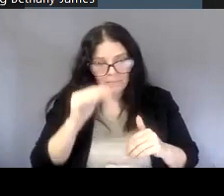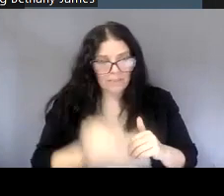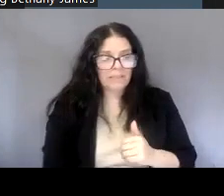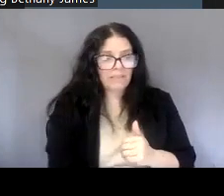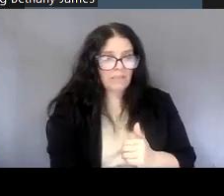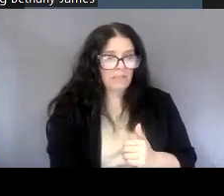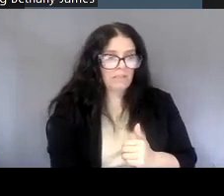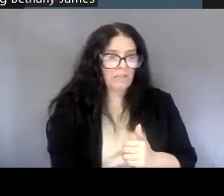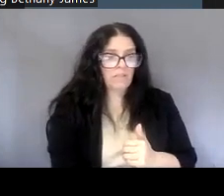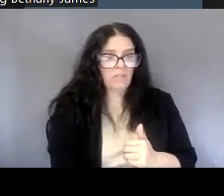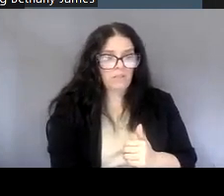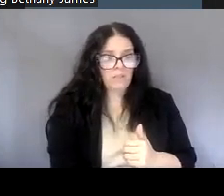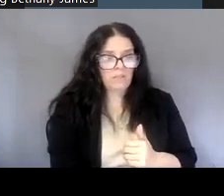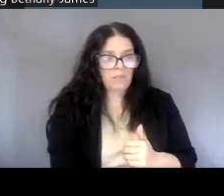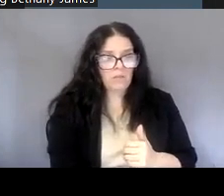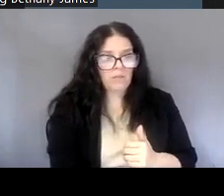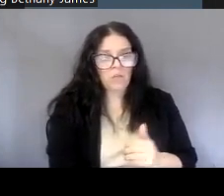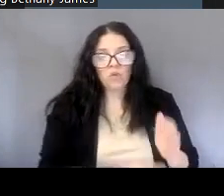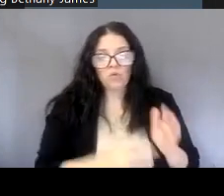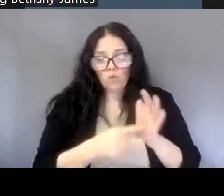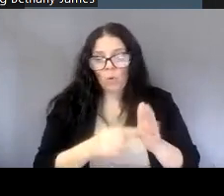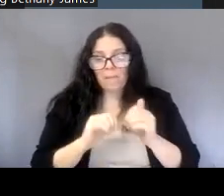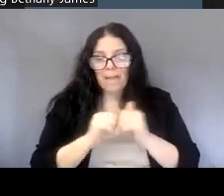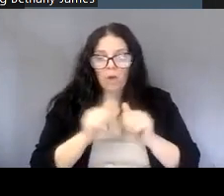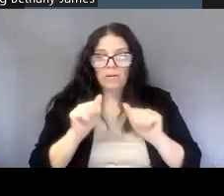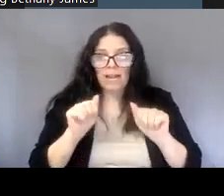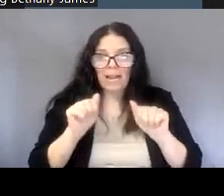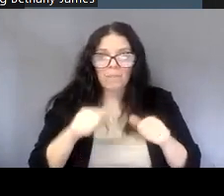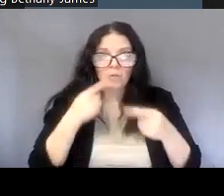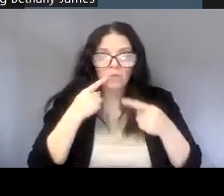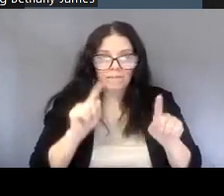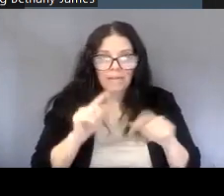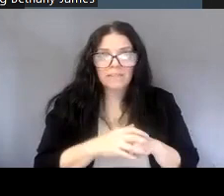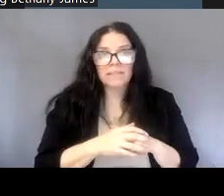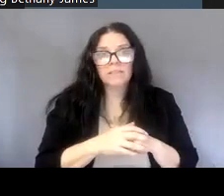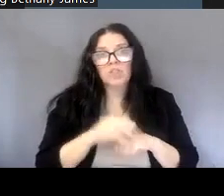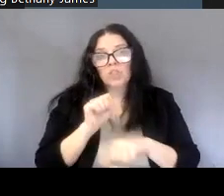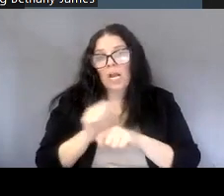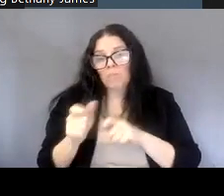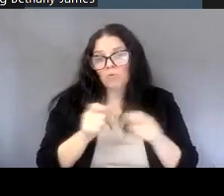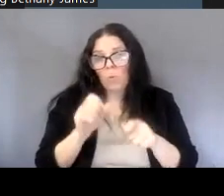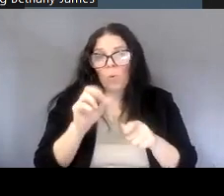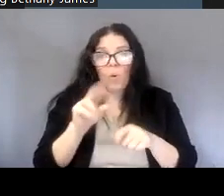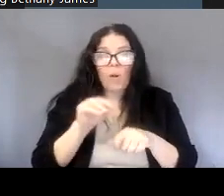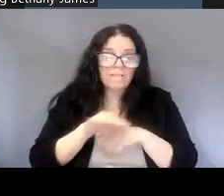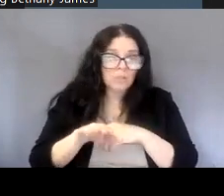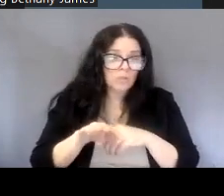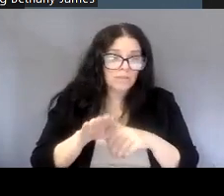and modeling to help them to be able to do the job effectively, job control or influence over what you're